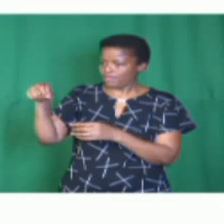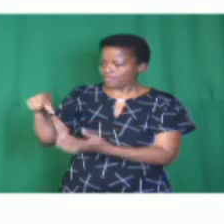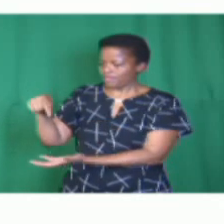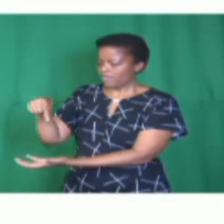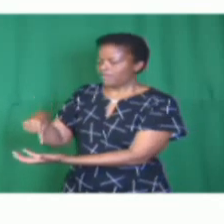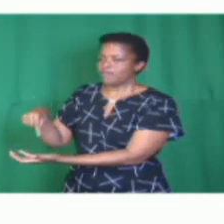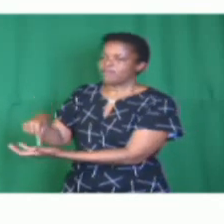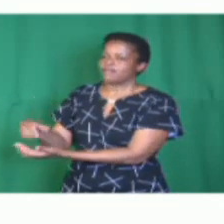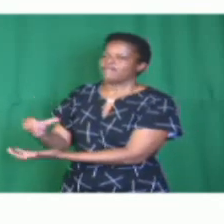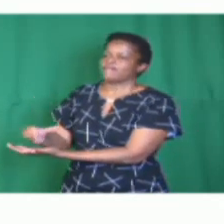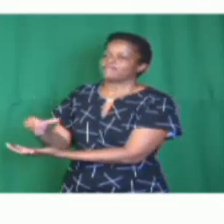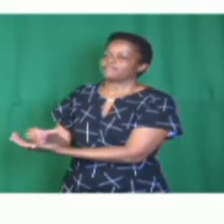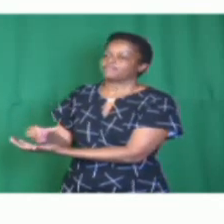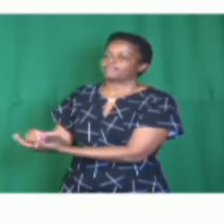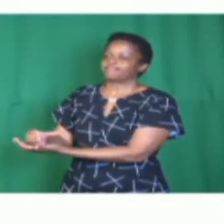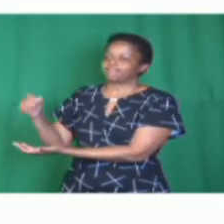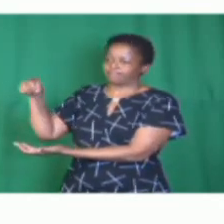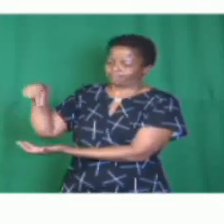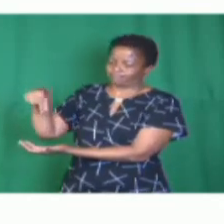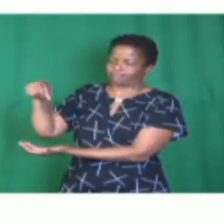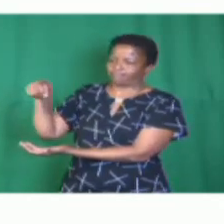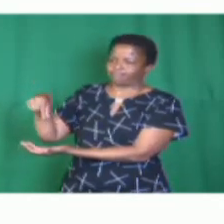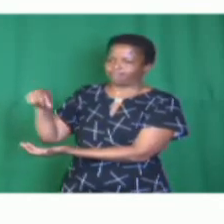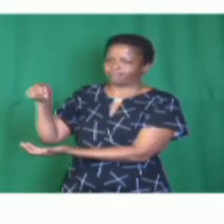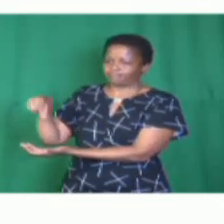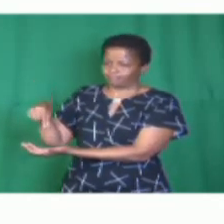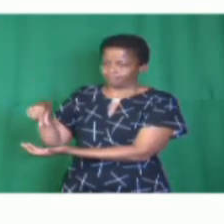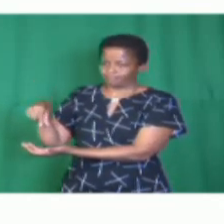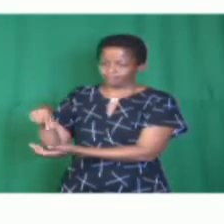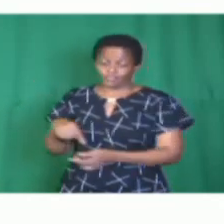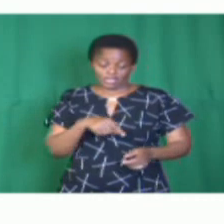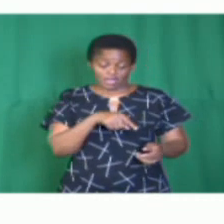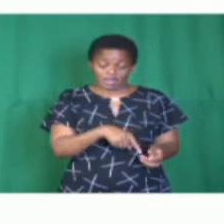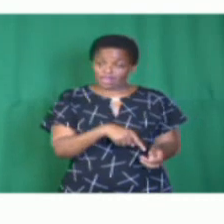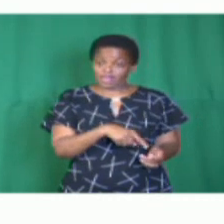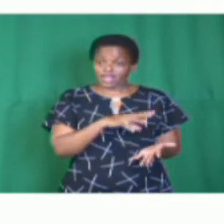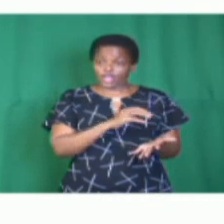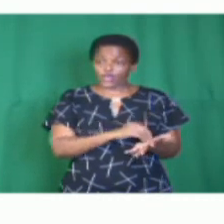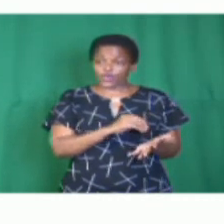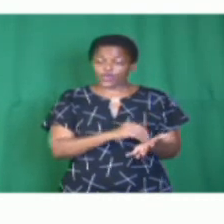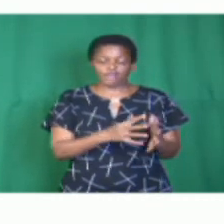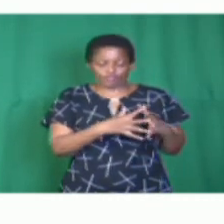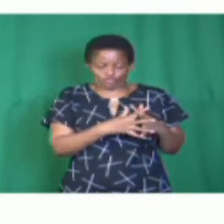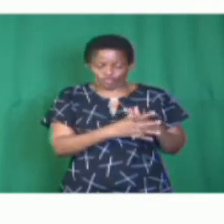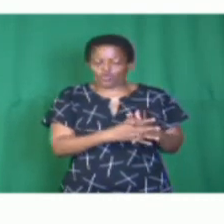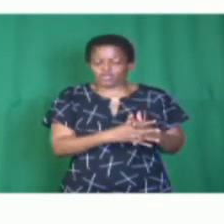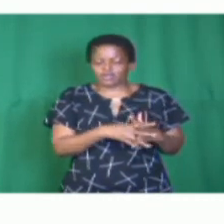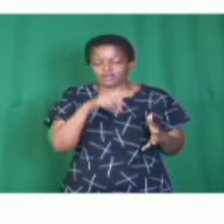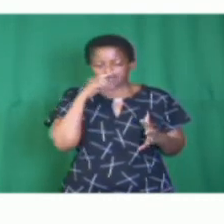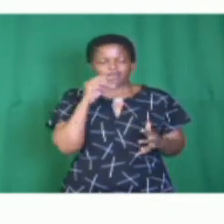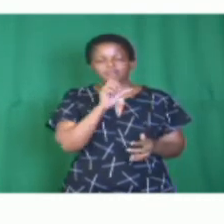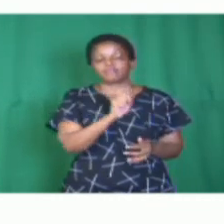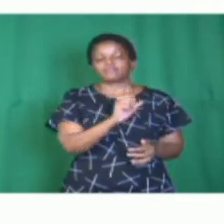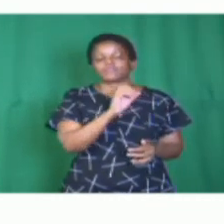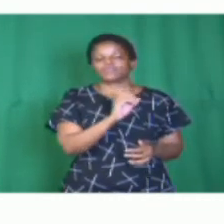flask. So here we will be left with the solid which is a solute and is known as